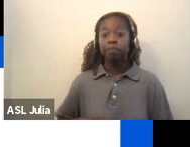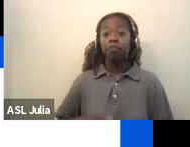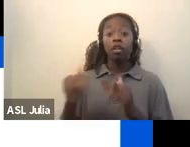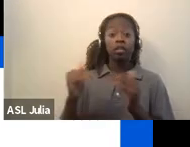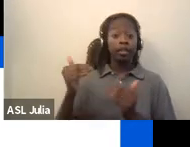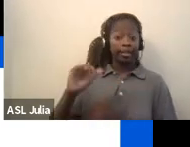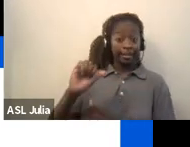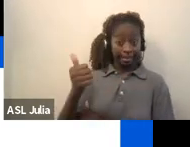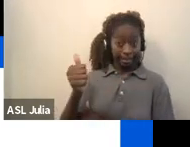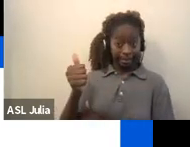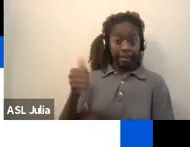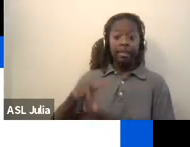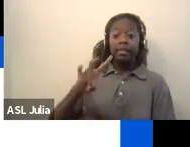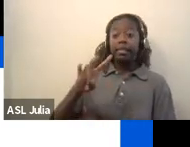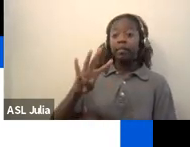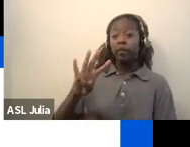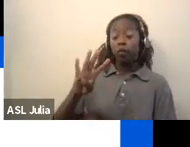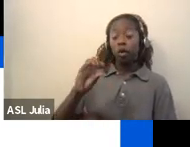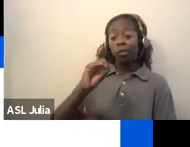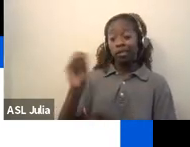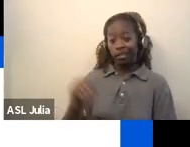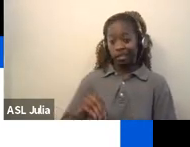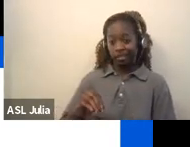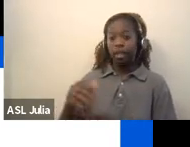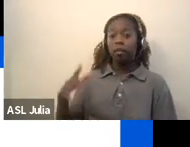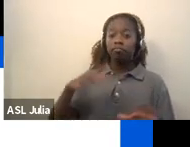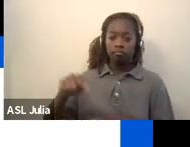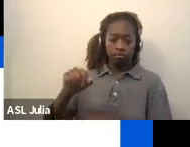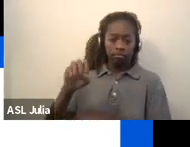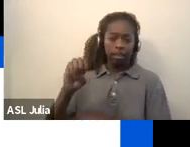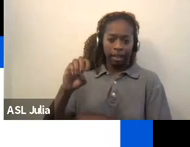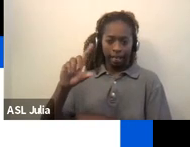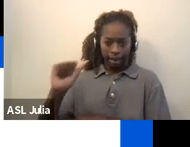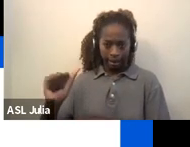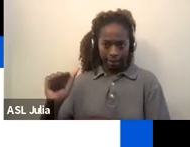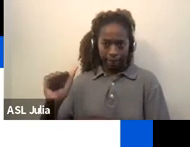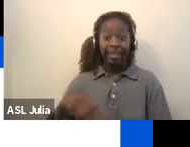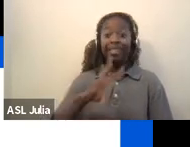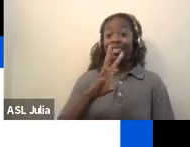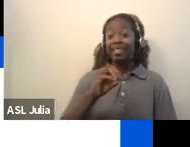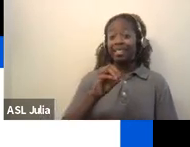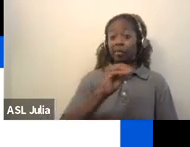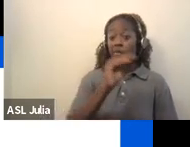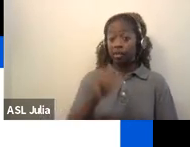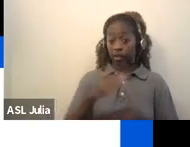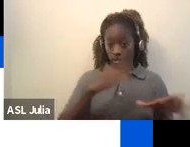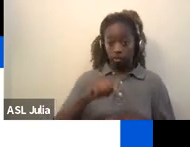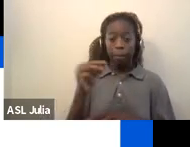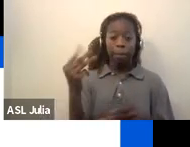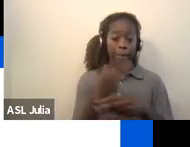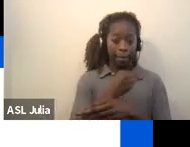percent of students took the ela mcas and 68 percent of students took the math mcas